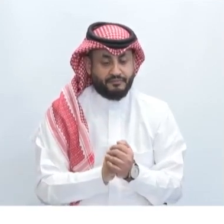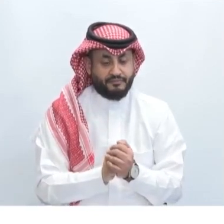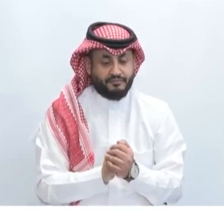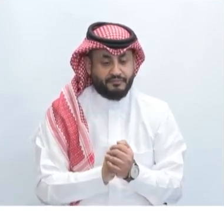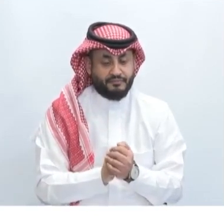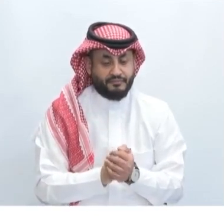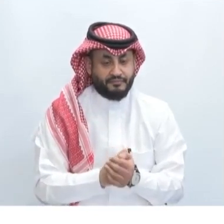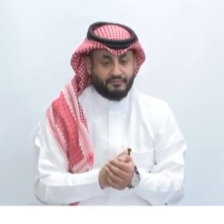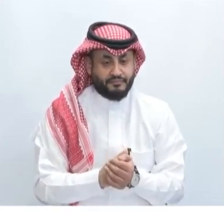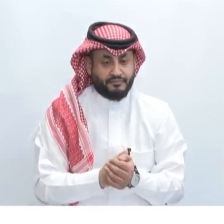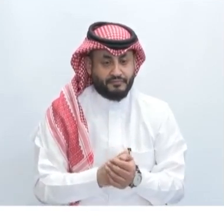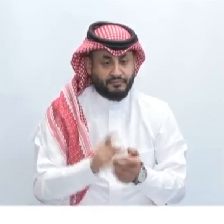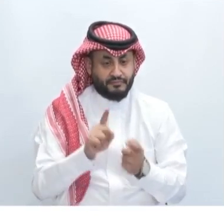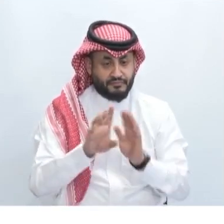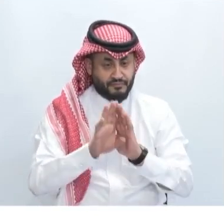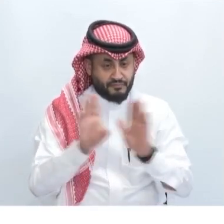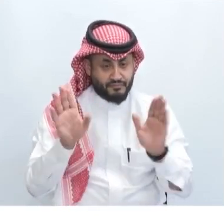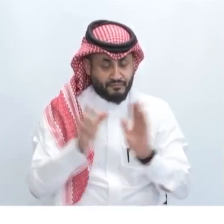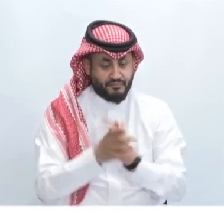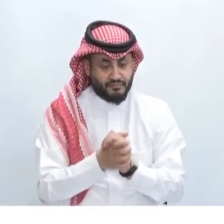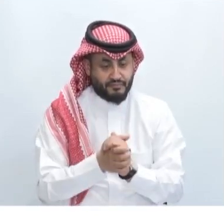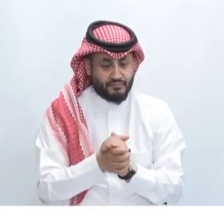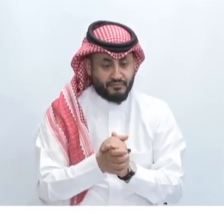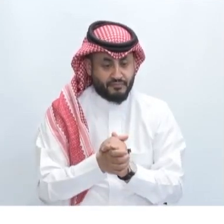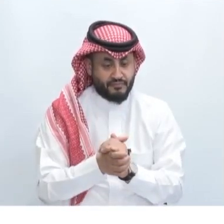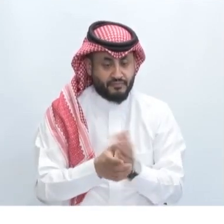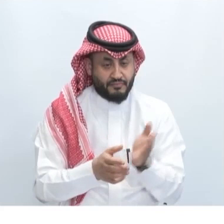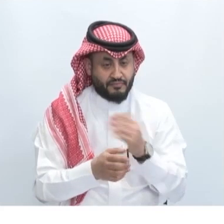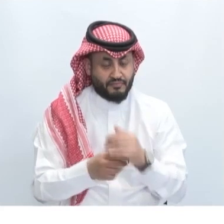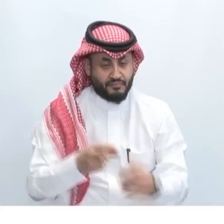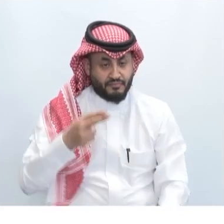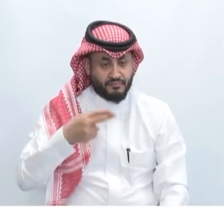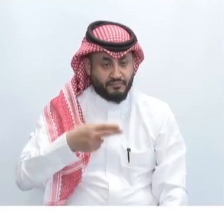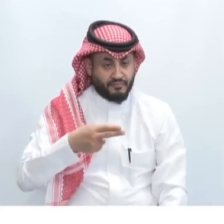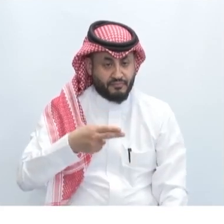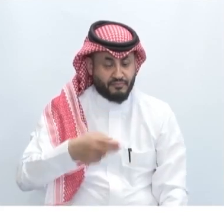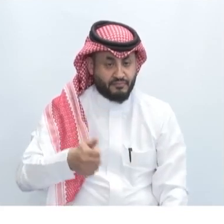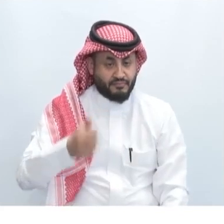Whose? This is the first word. Whose hat